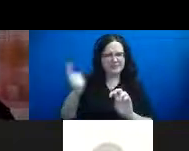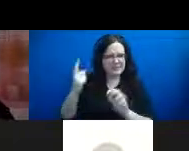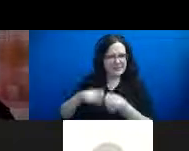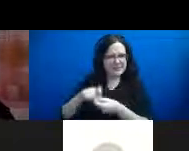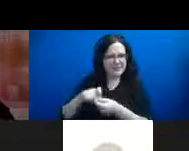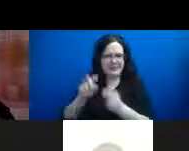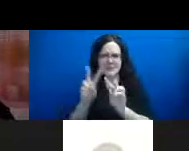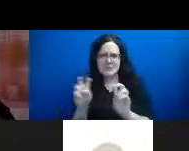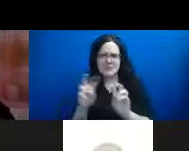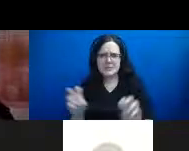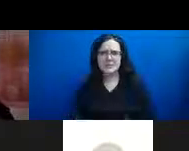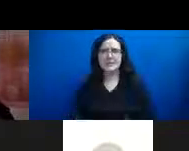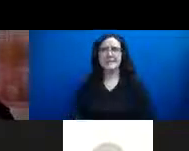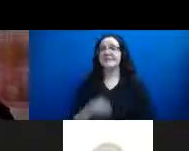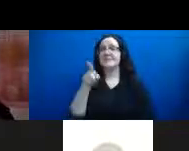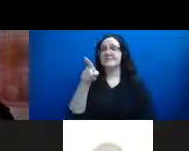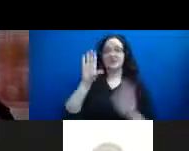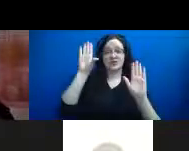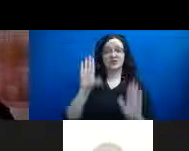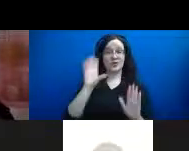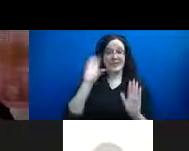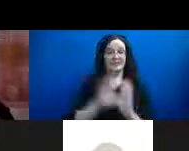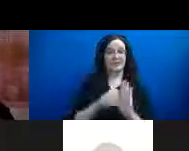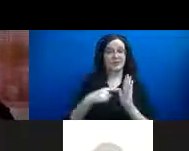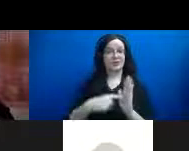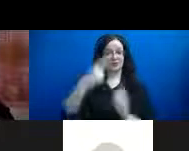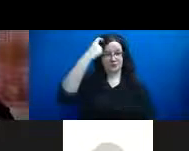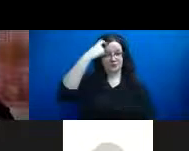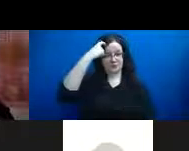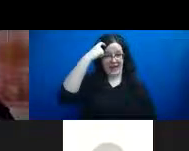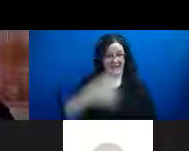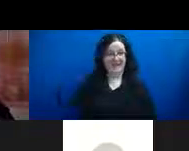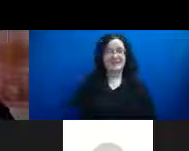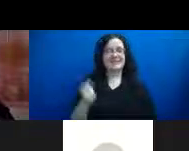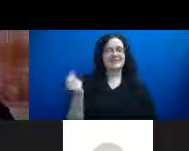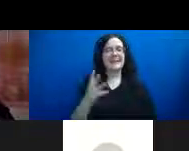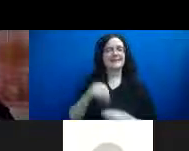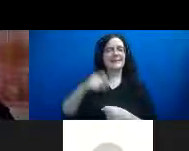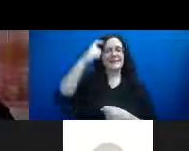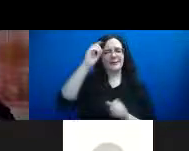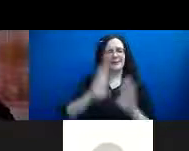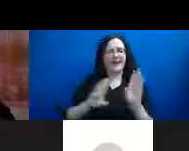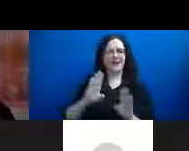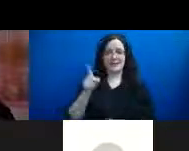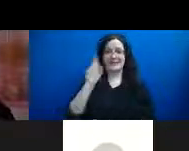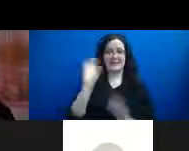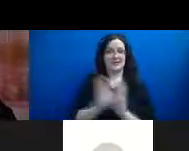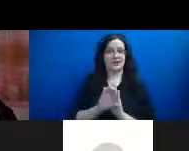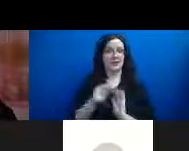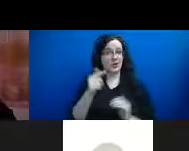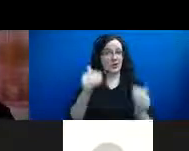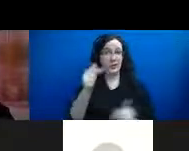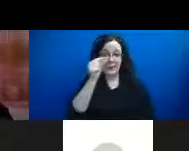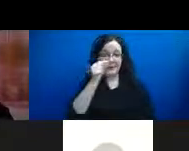is a really great picture of the brain and gambling and neurobiology that you'll see all over the place. If you Google this, you'll see